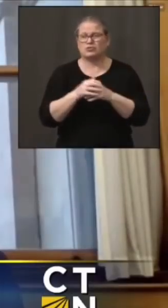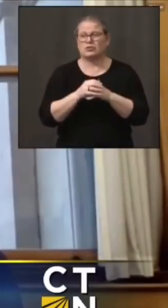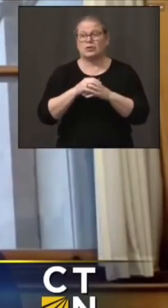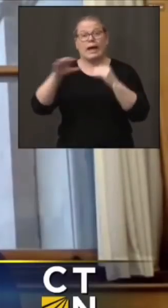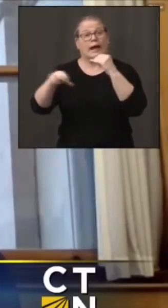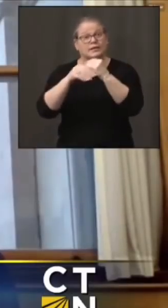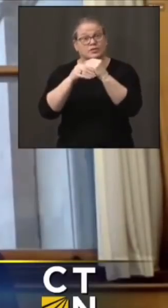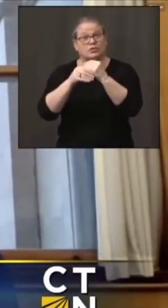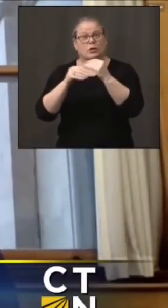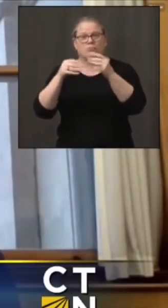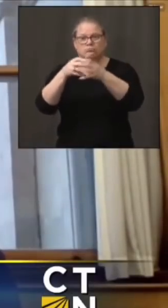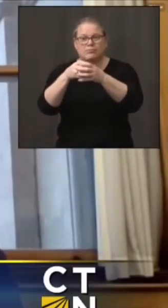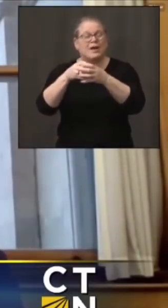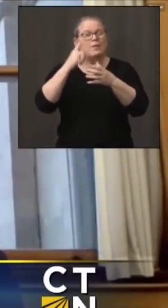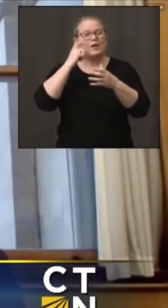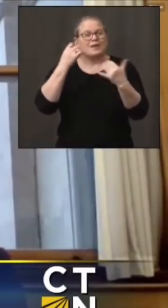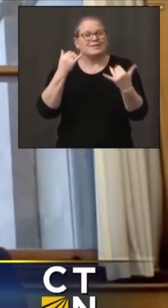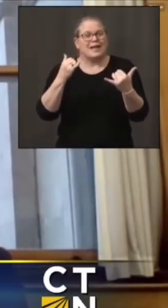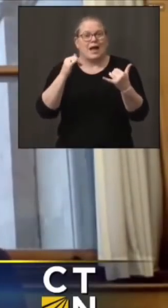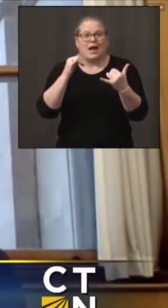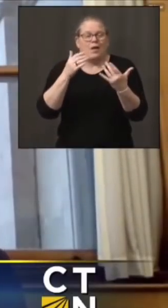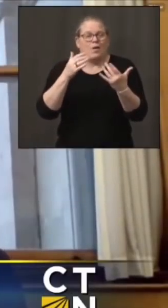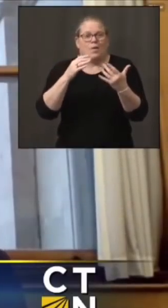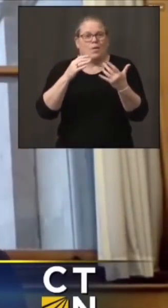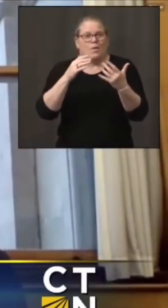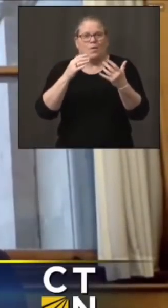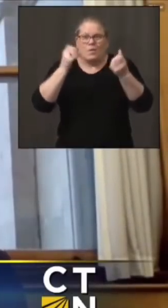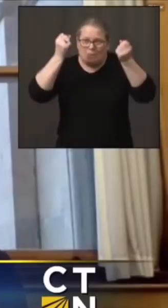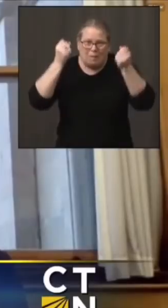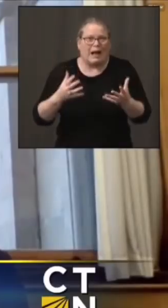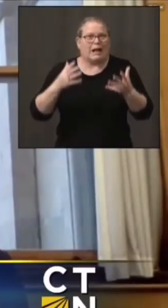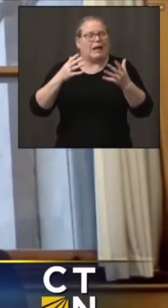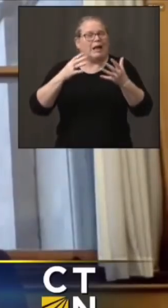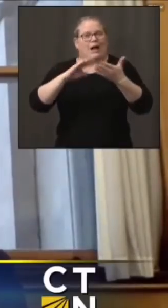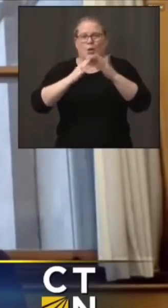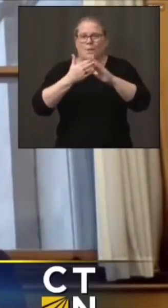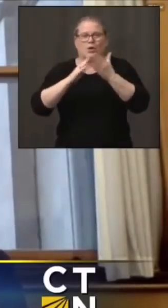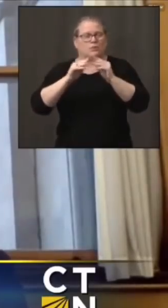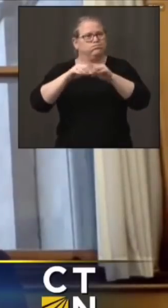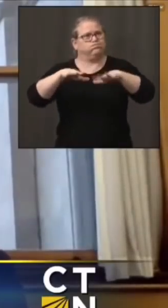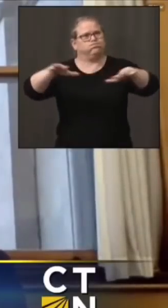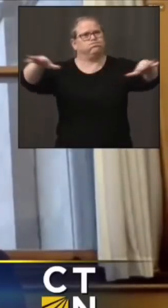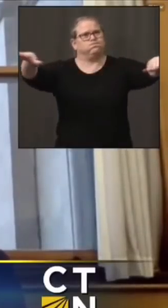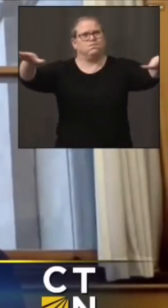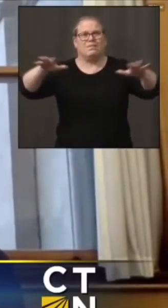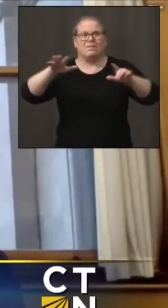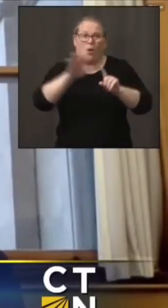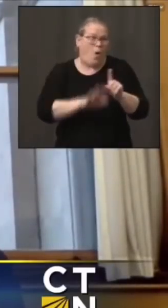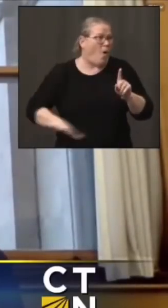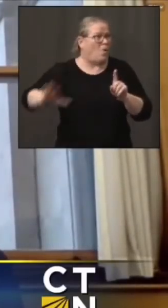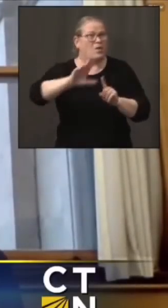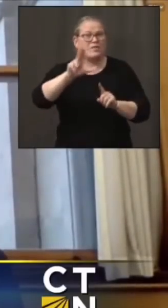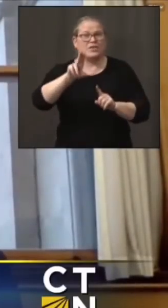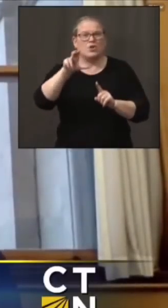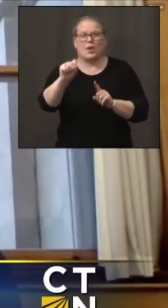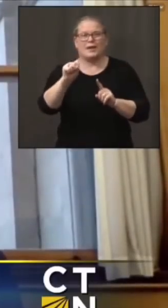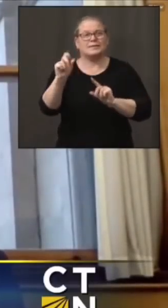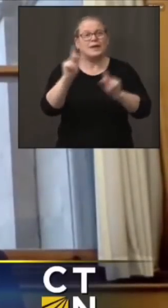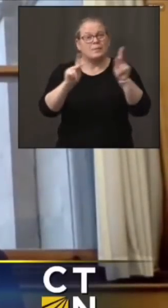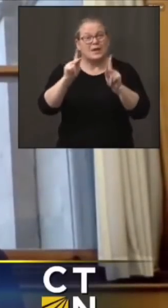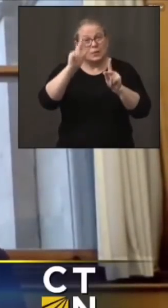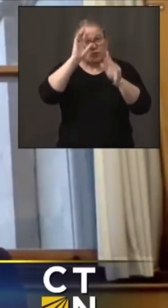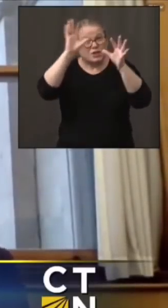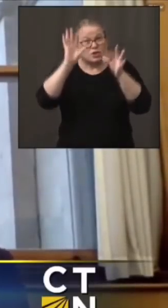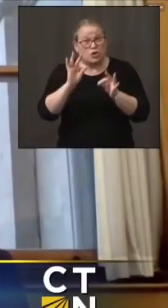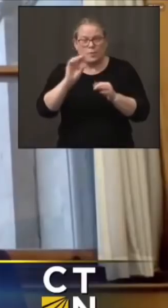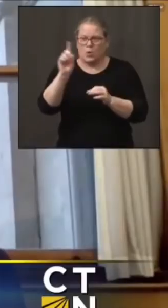amount of community spread as exists around the country, it's very hard, if not nearly impossible, for many people to be able to determine where they